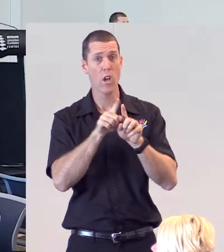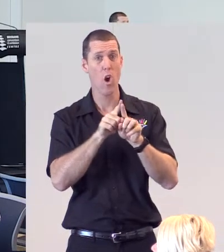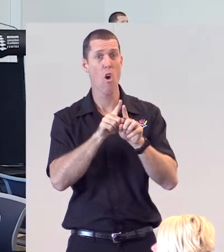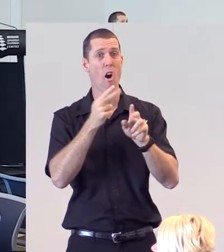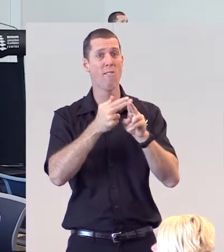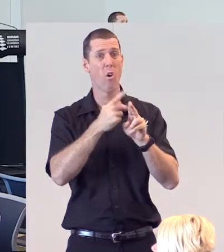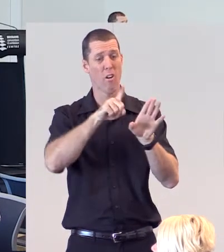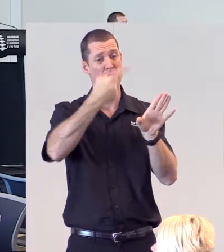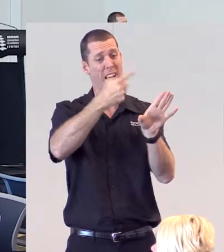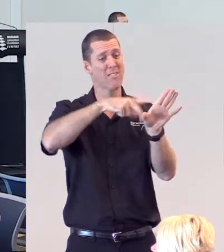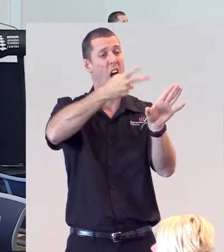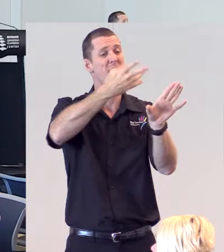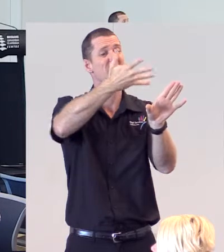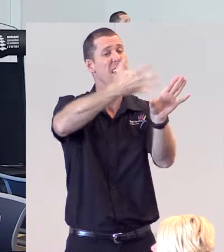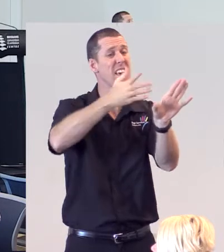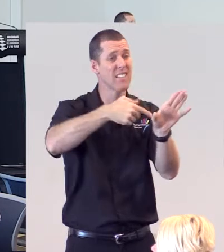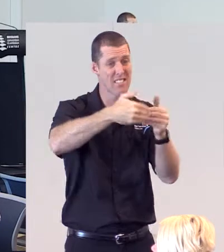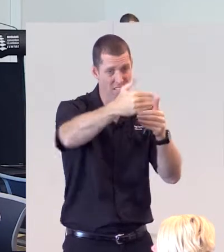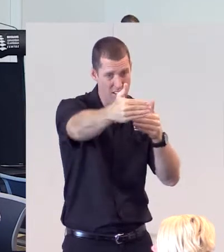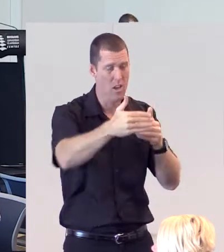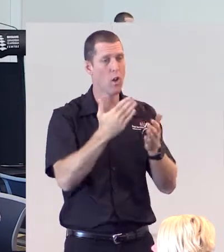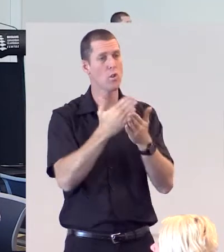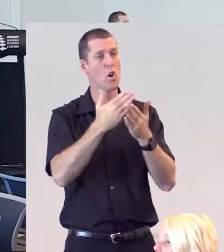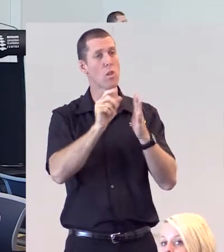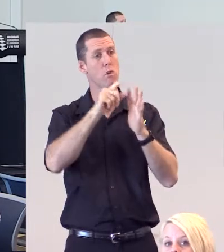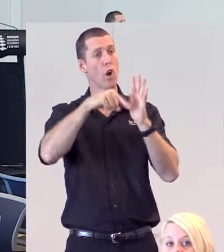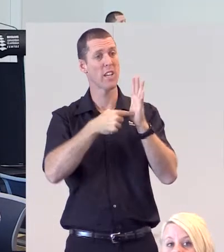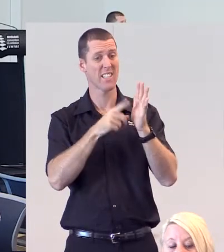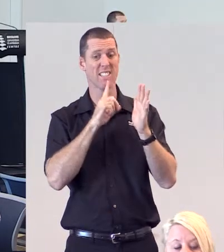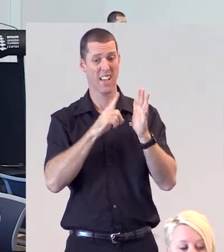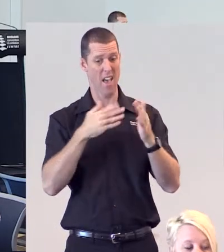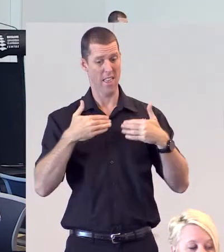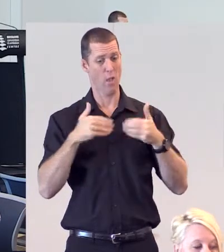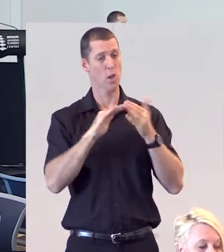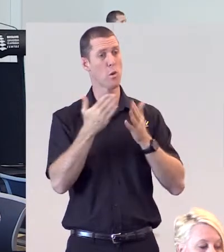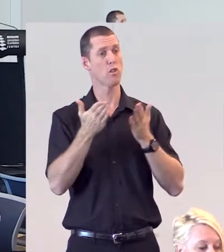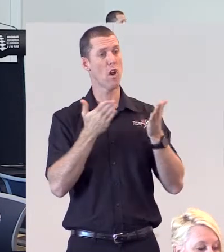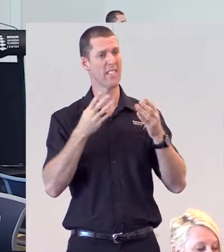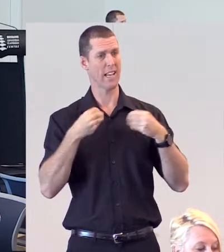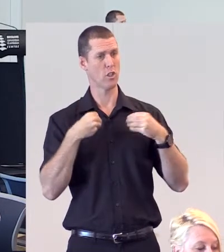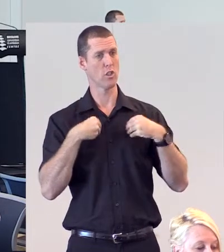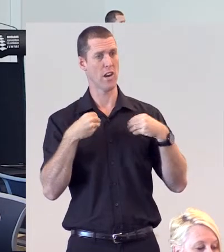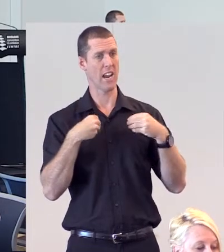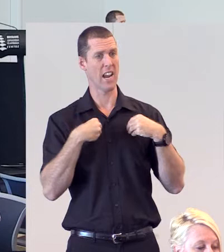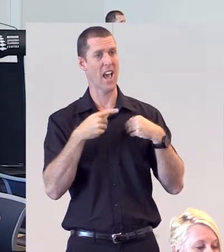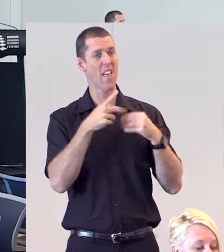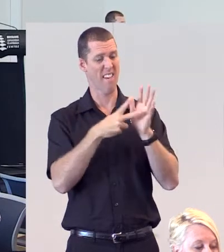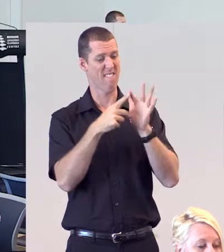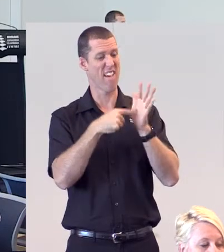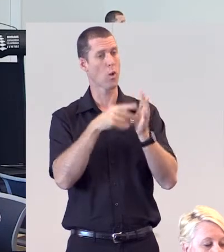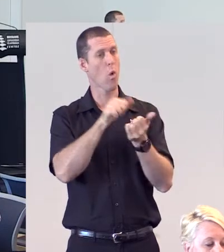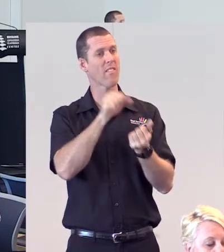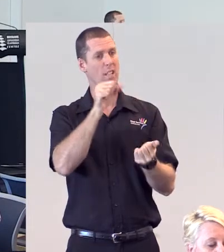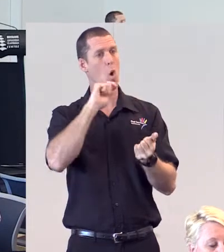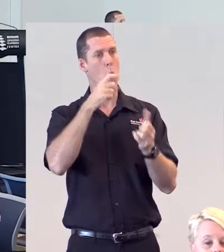the next 5 years, it is projected that the health and community services industry, their share of VET qualifications